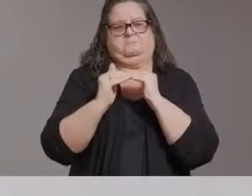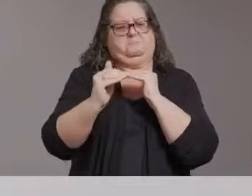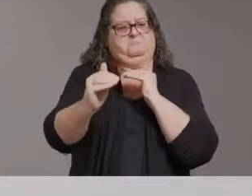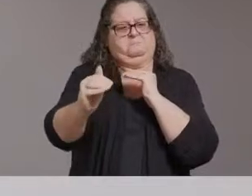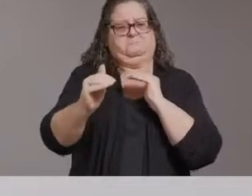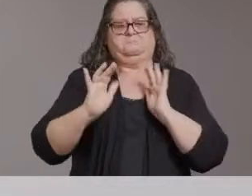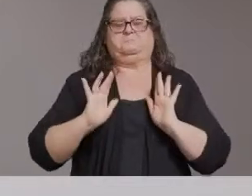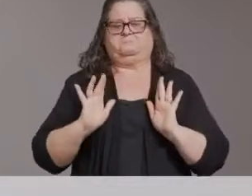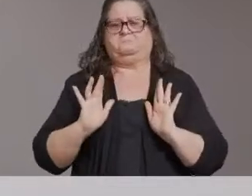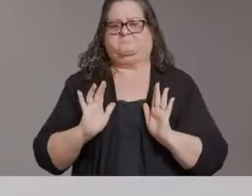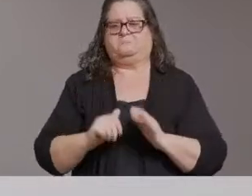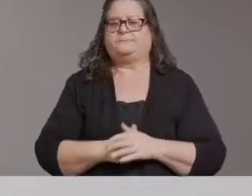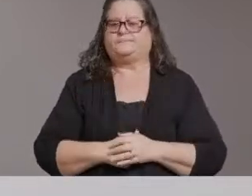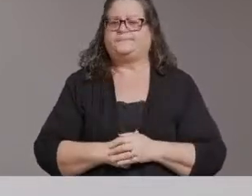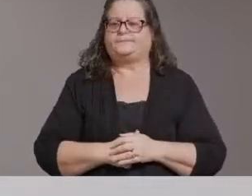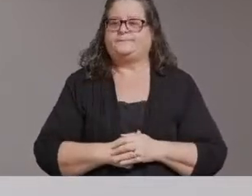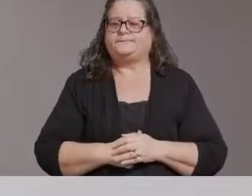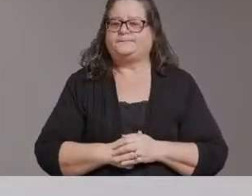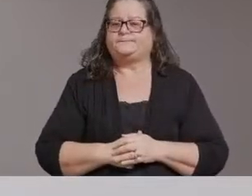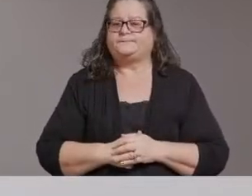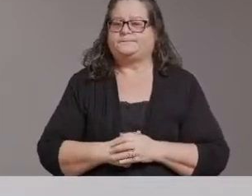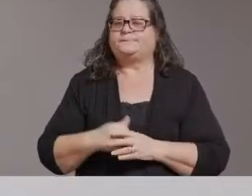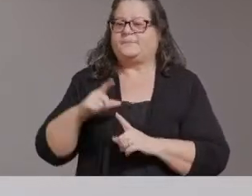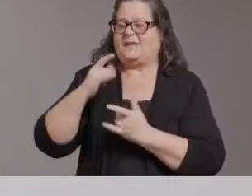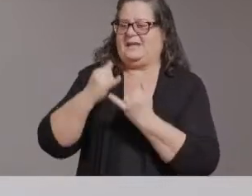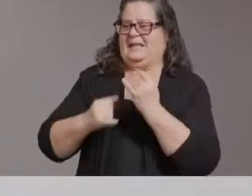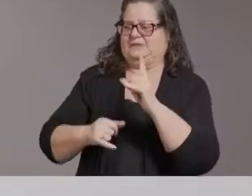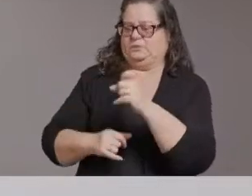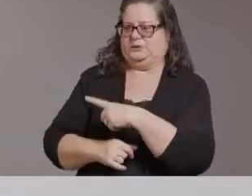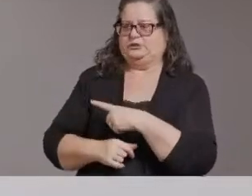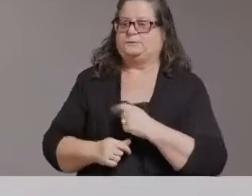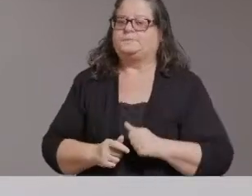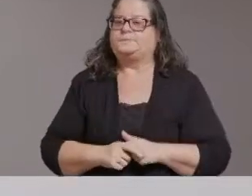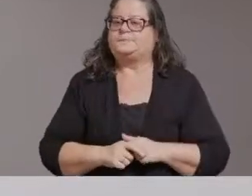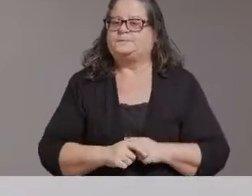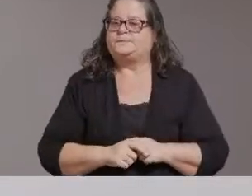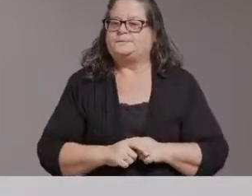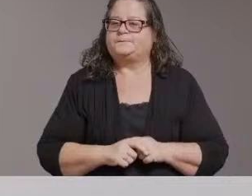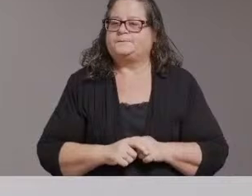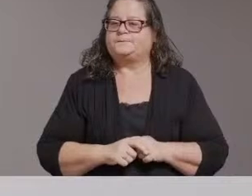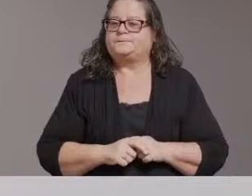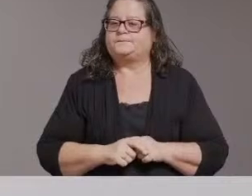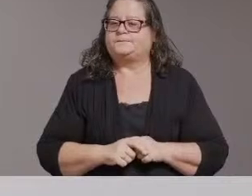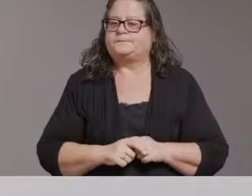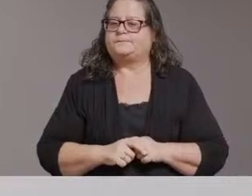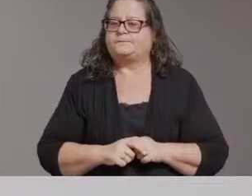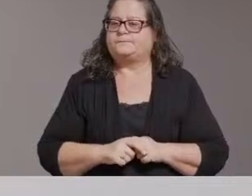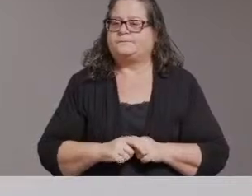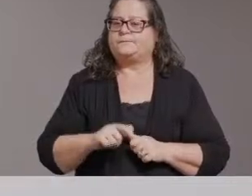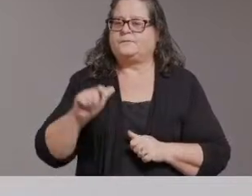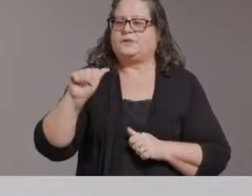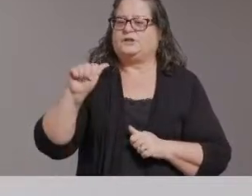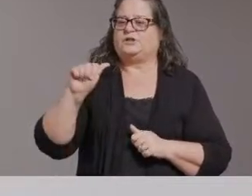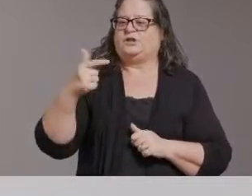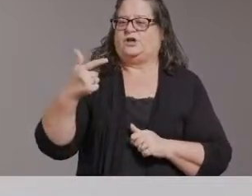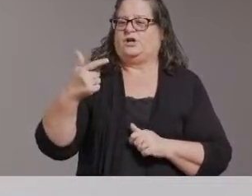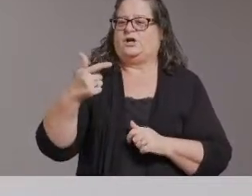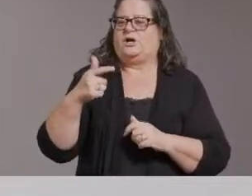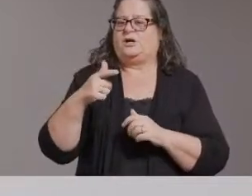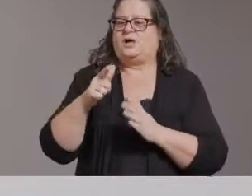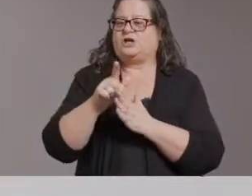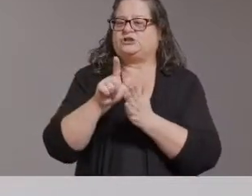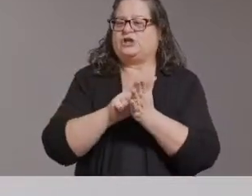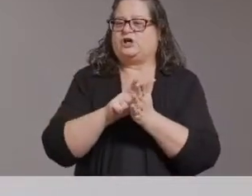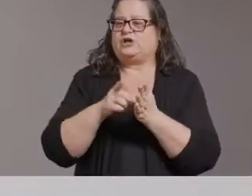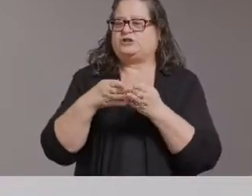descent. And then just one final thing, the Attorney General Mark Brnovich issued a ruling this